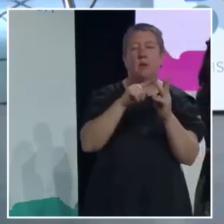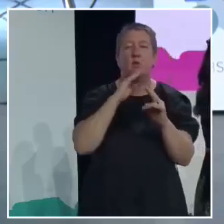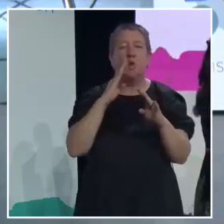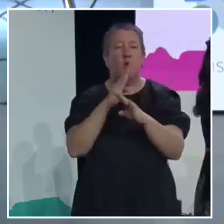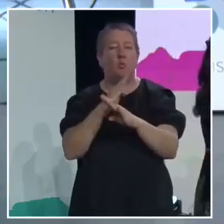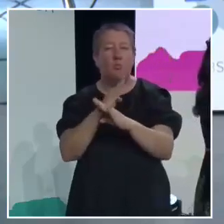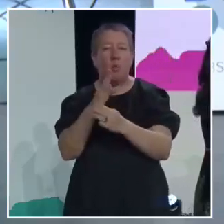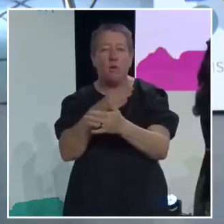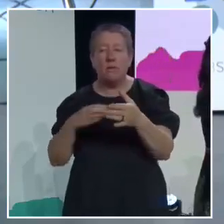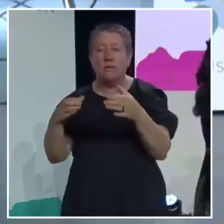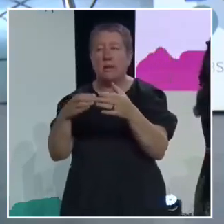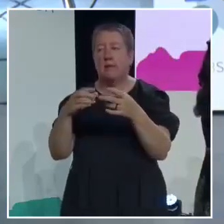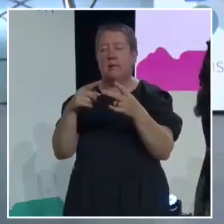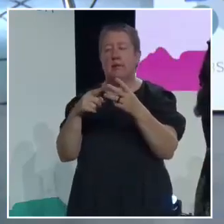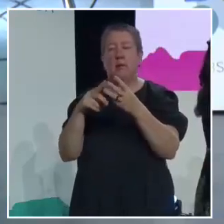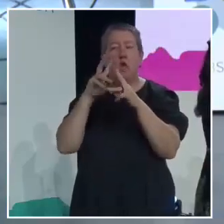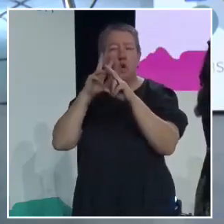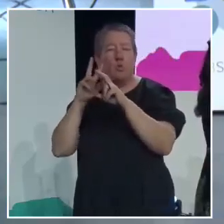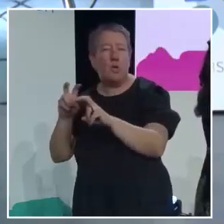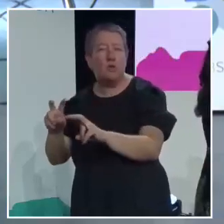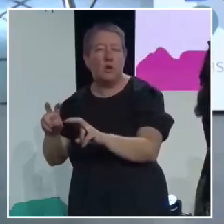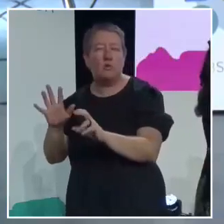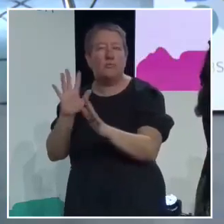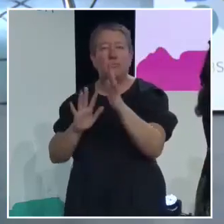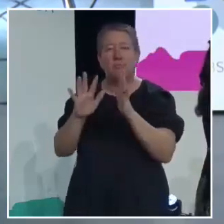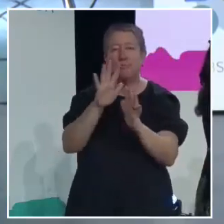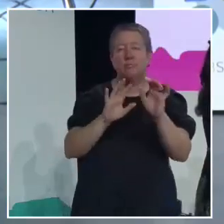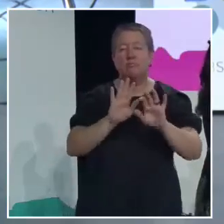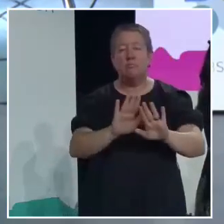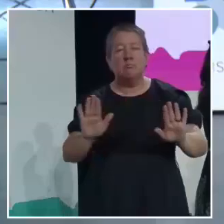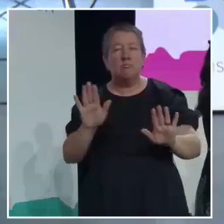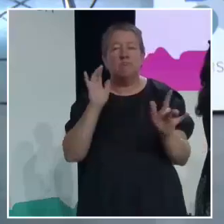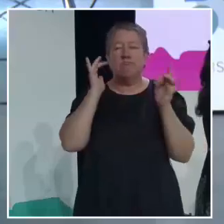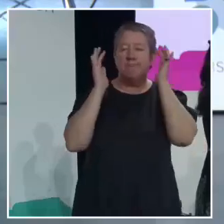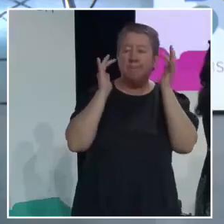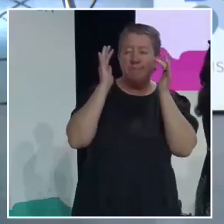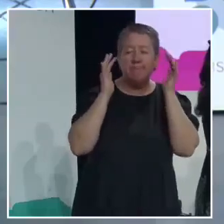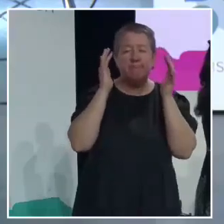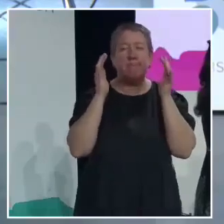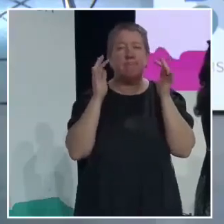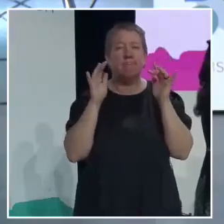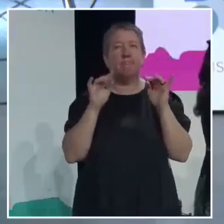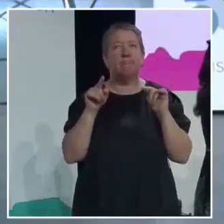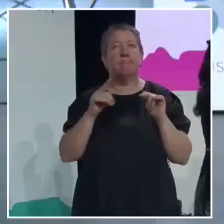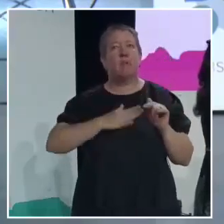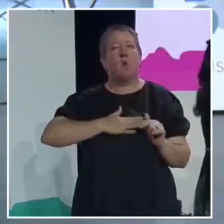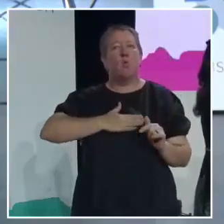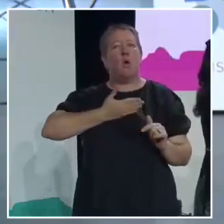sector, from research, what they are thinking about and how they want this group